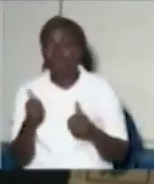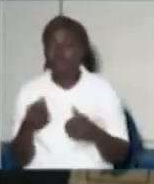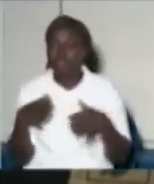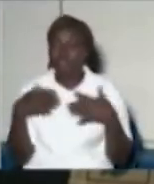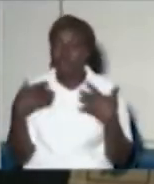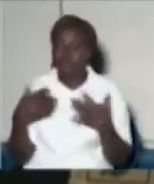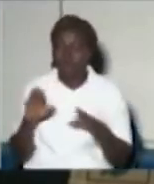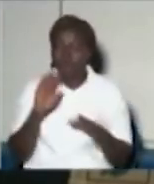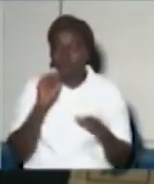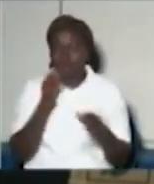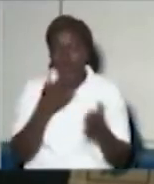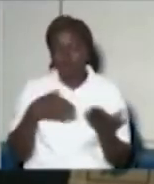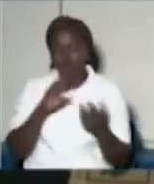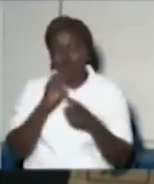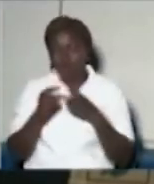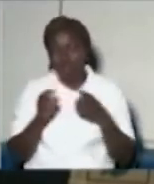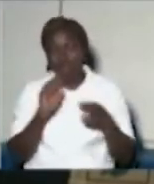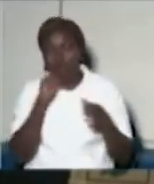complete overall